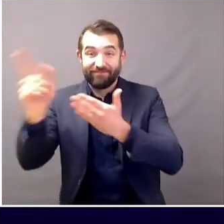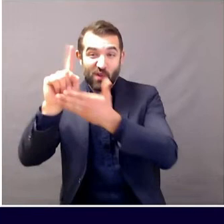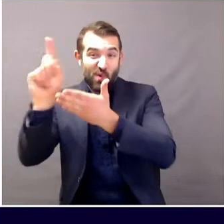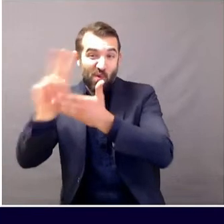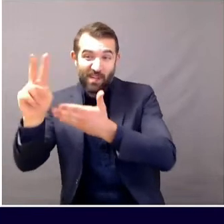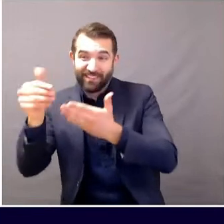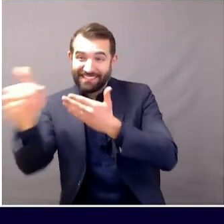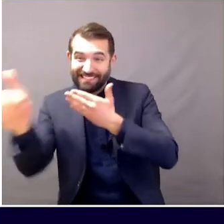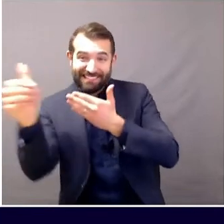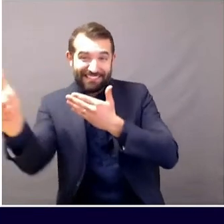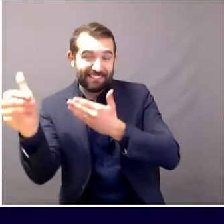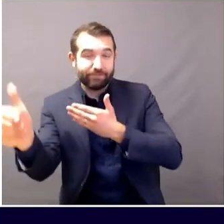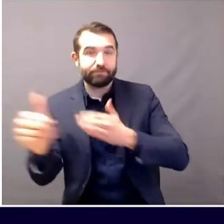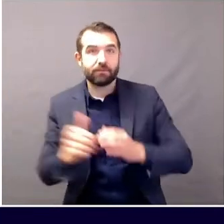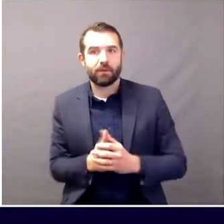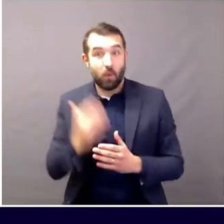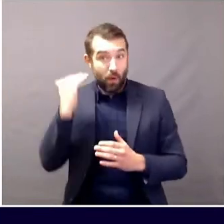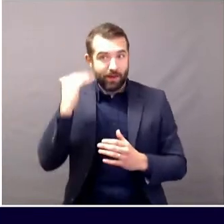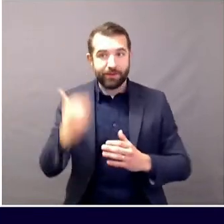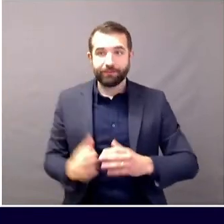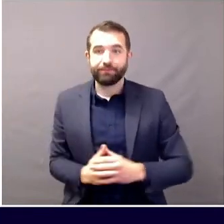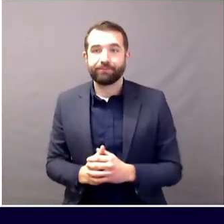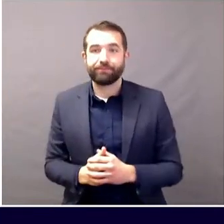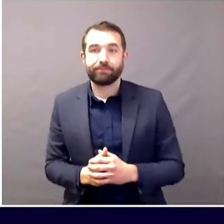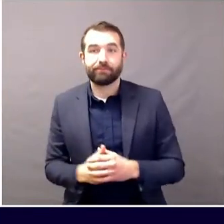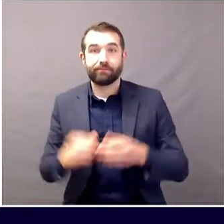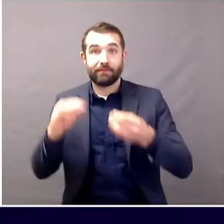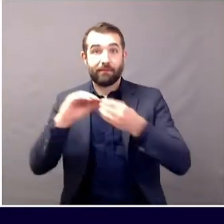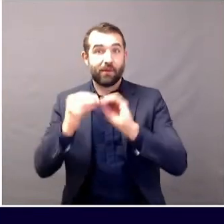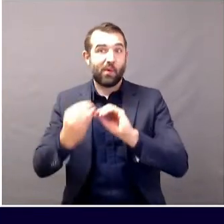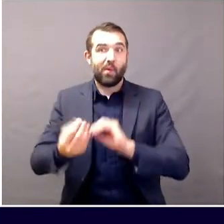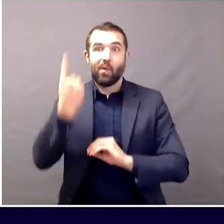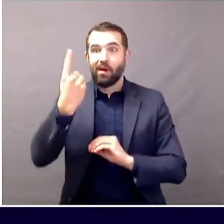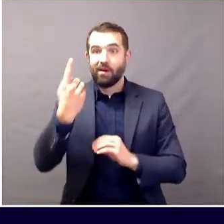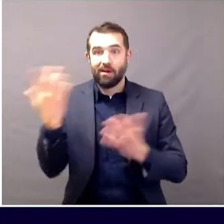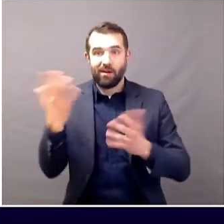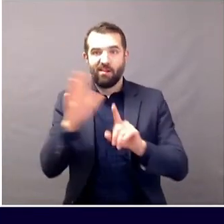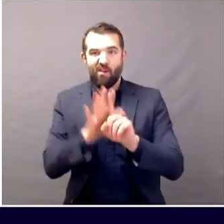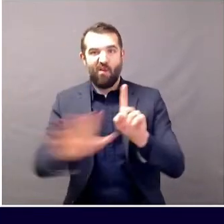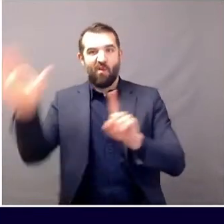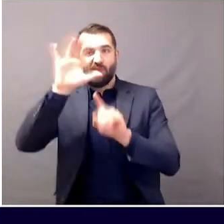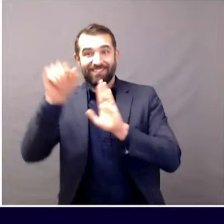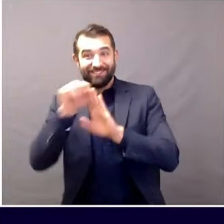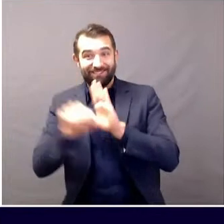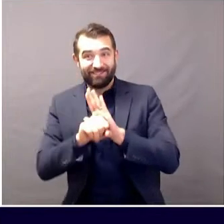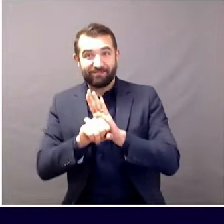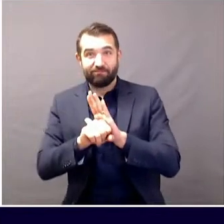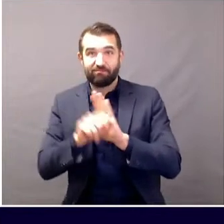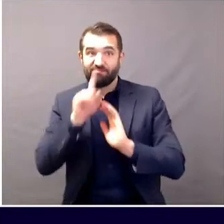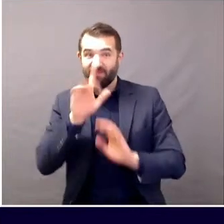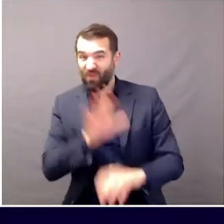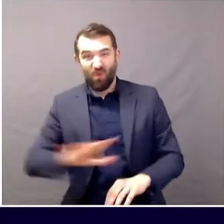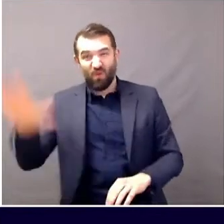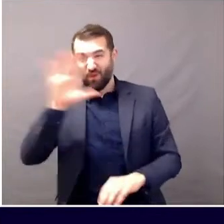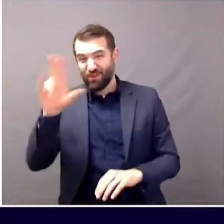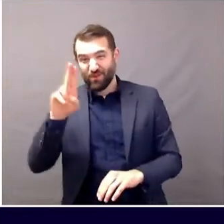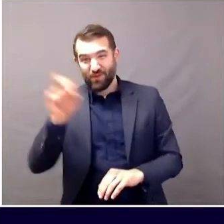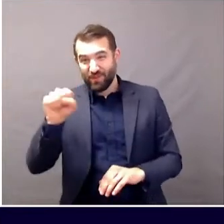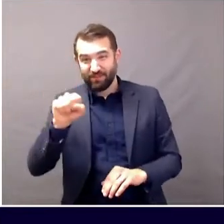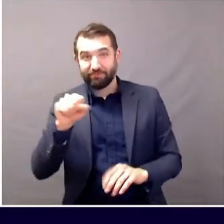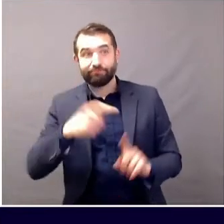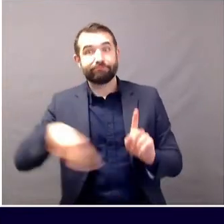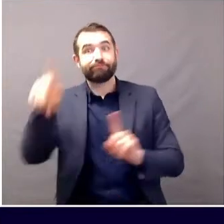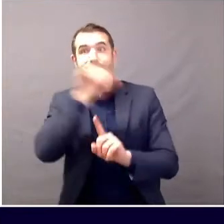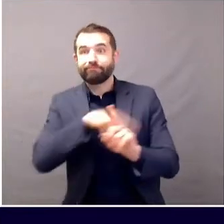One is that laboratories themselves across the state and across the country may be themselves working through